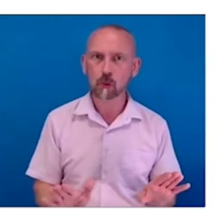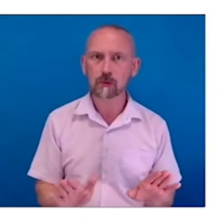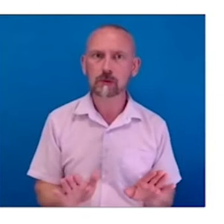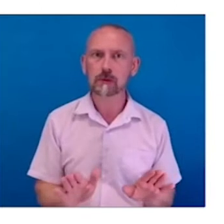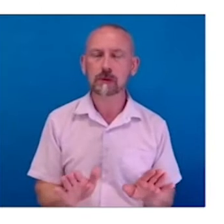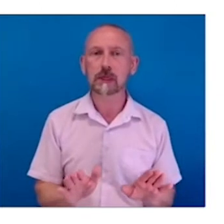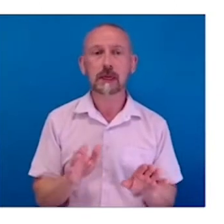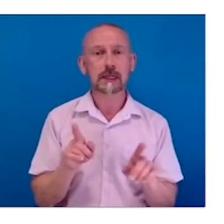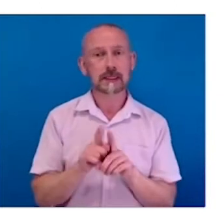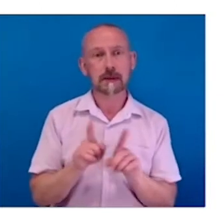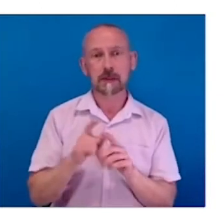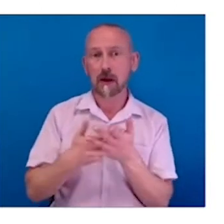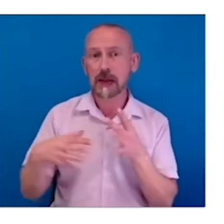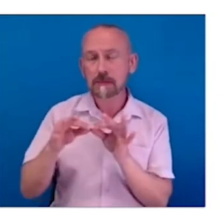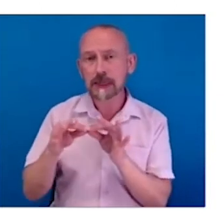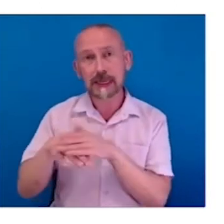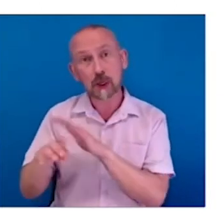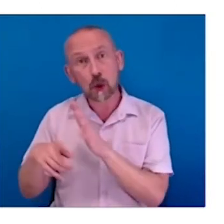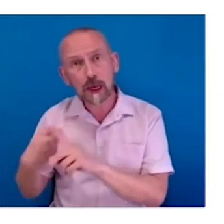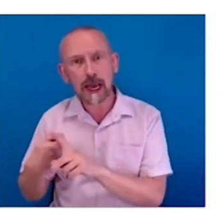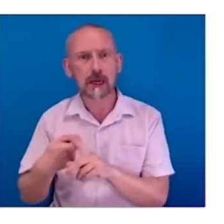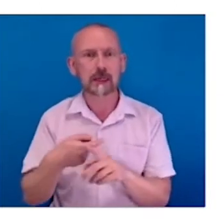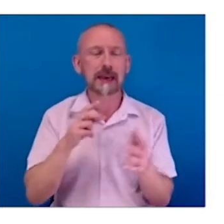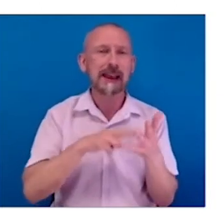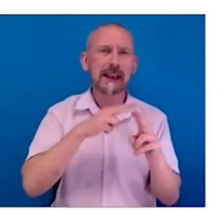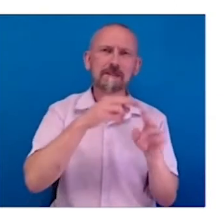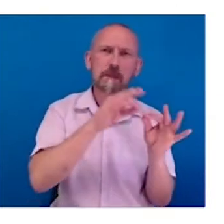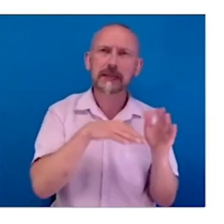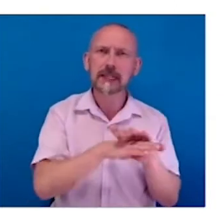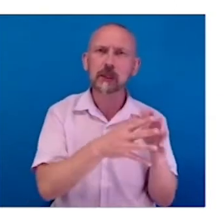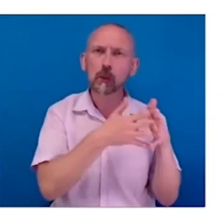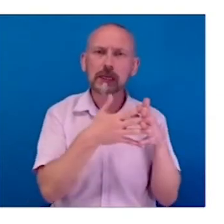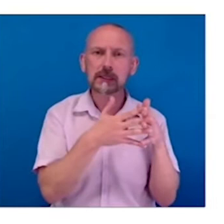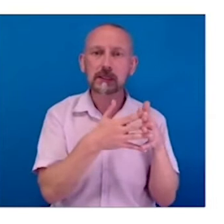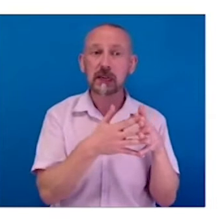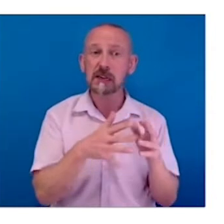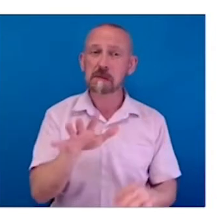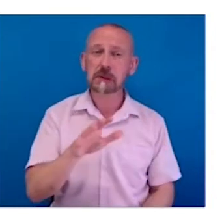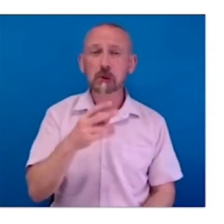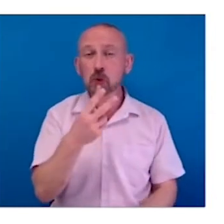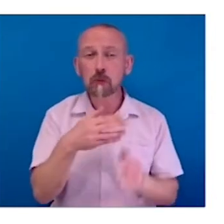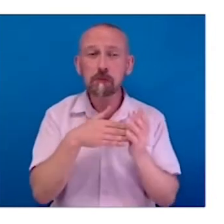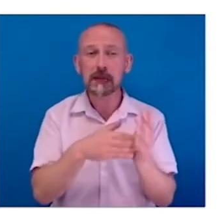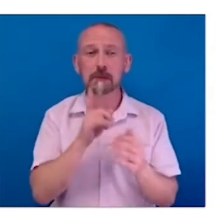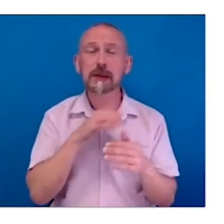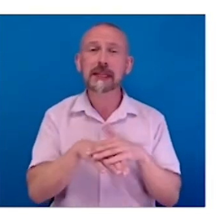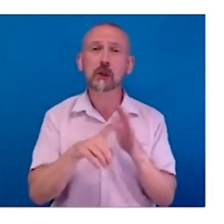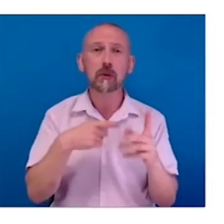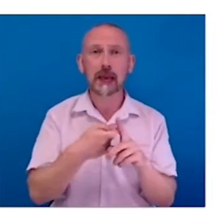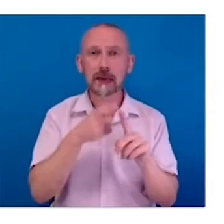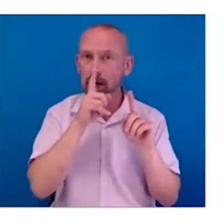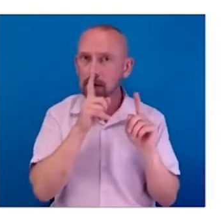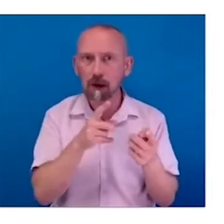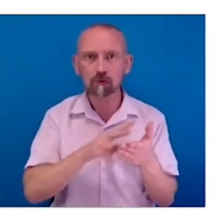US, and 2 million or more people in the UK have serious difficulty reading even large print due to poor vision,